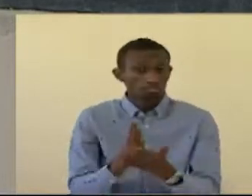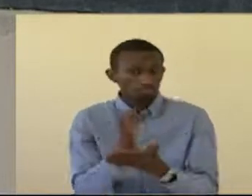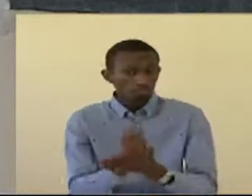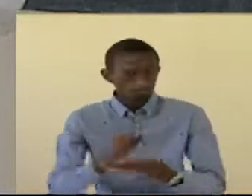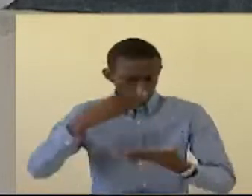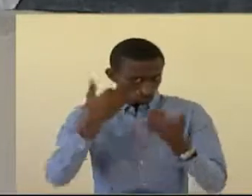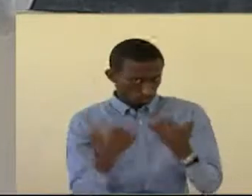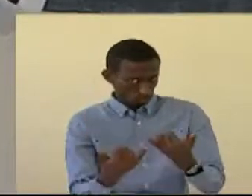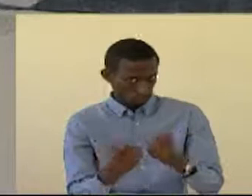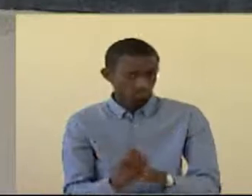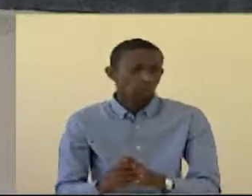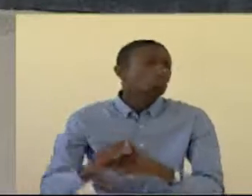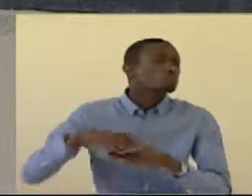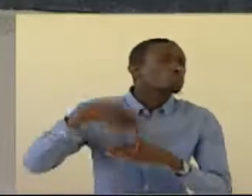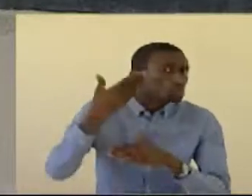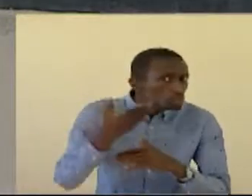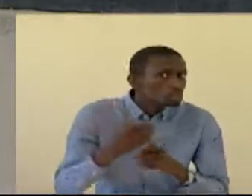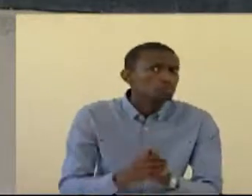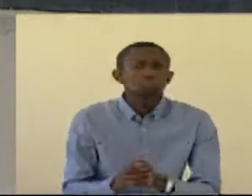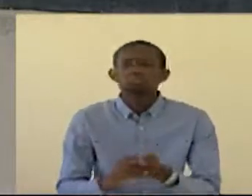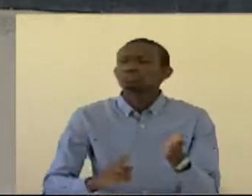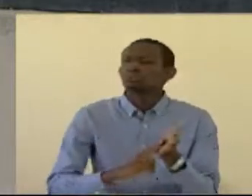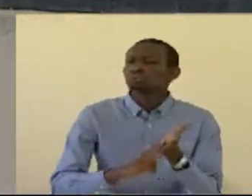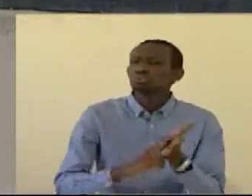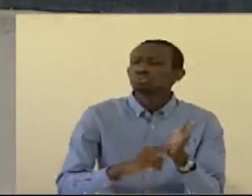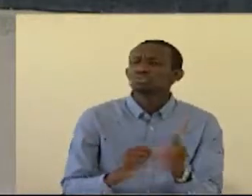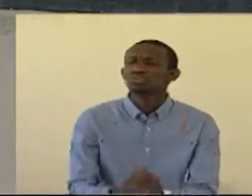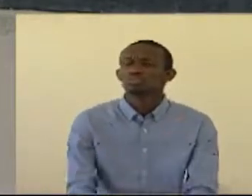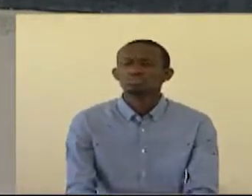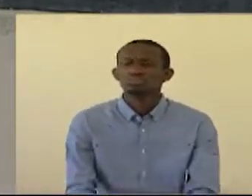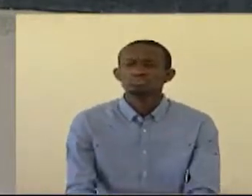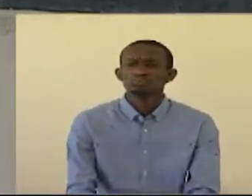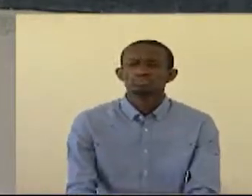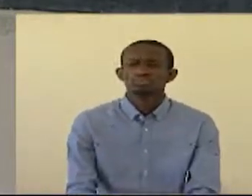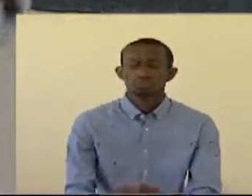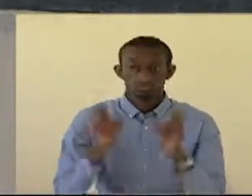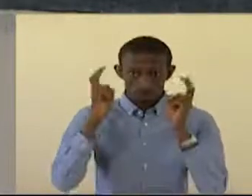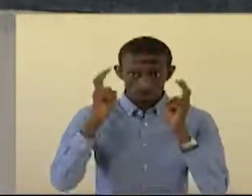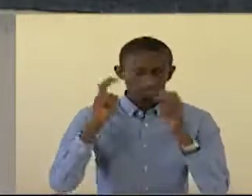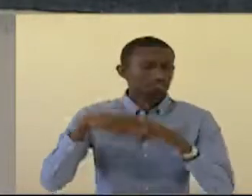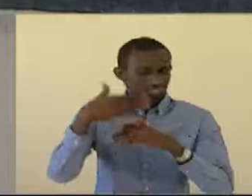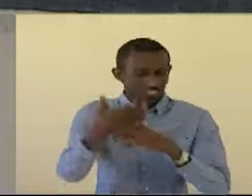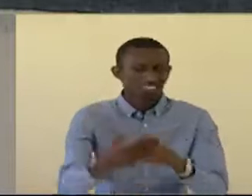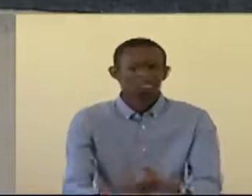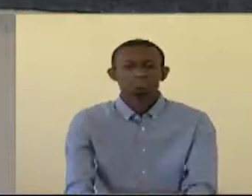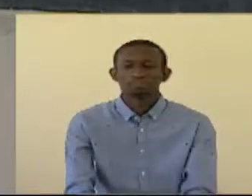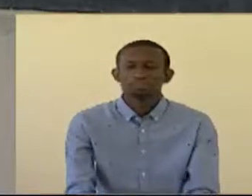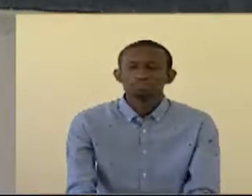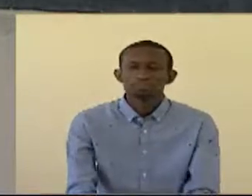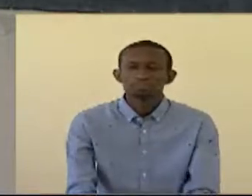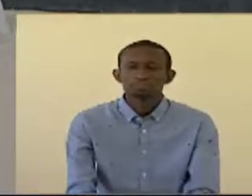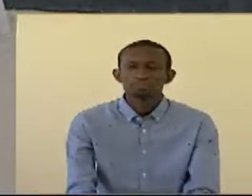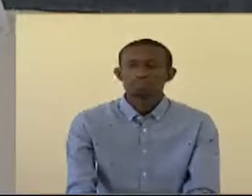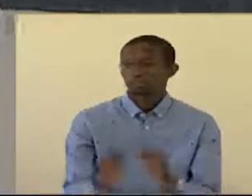are learning today will be the ones to use in the next session.